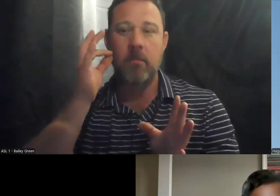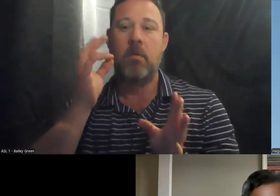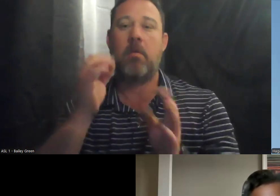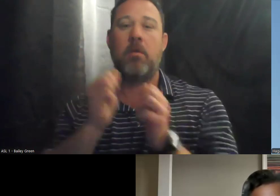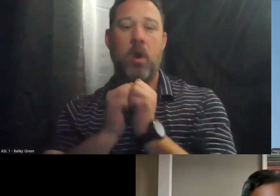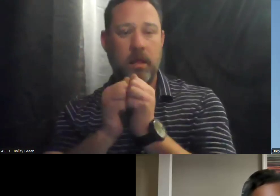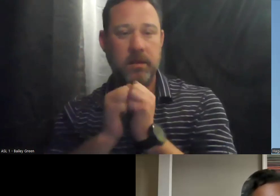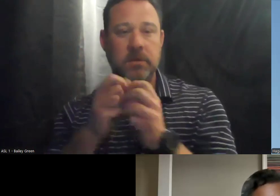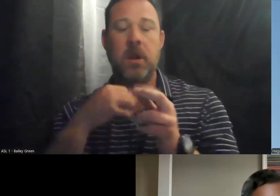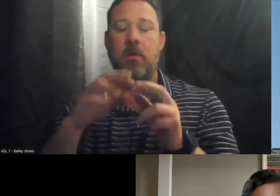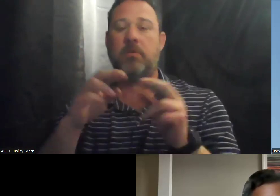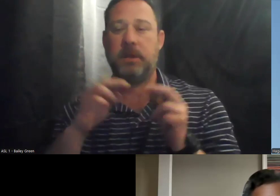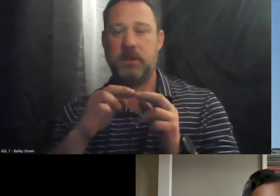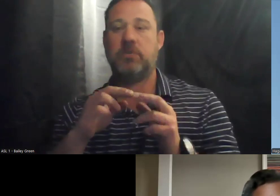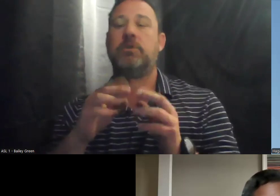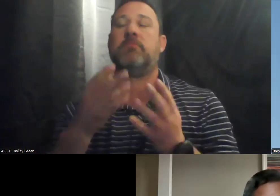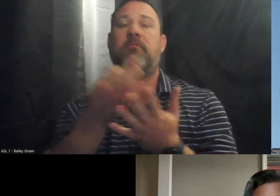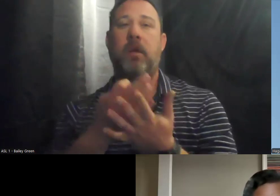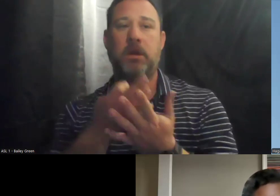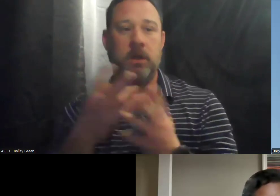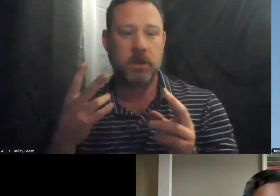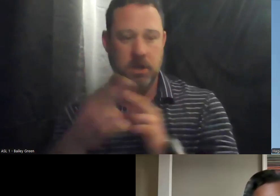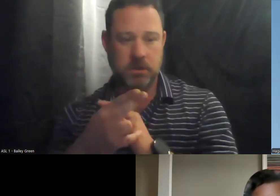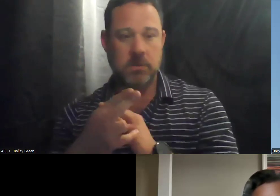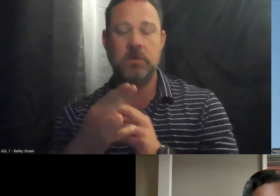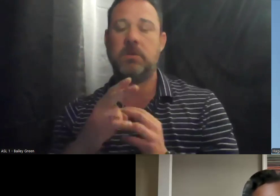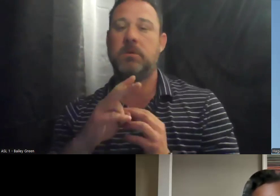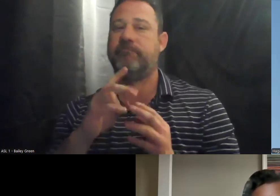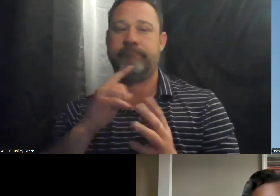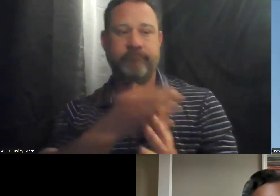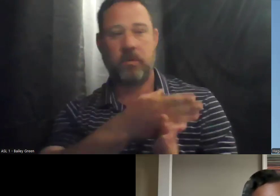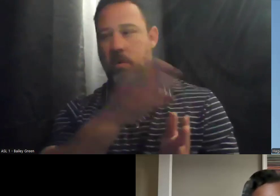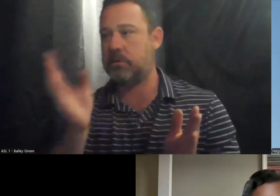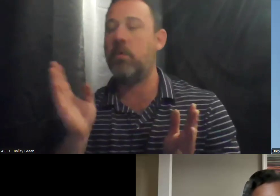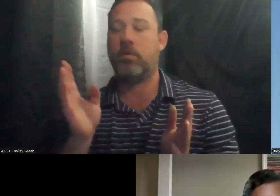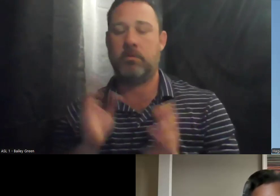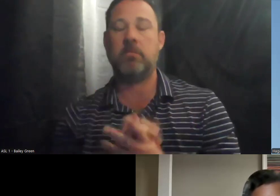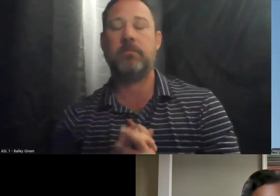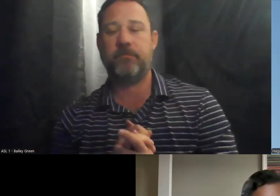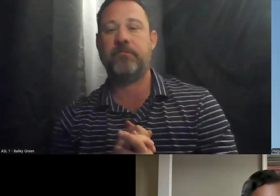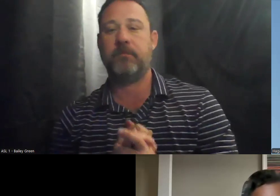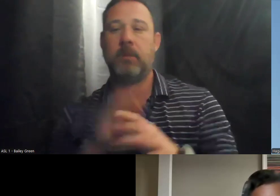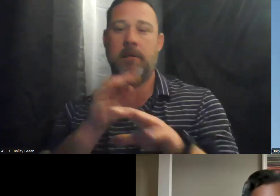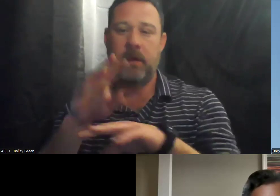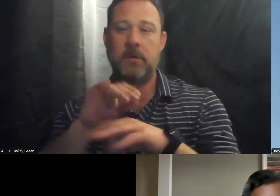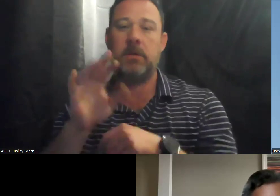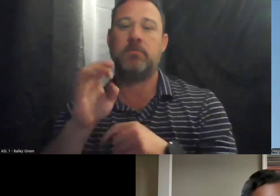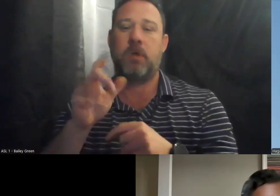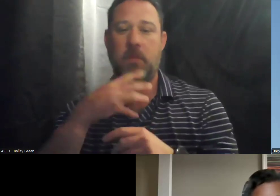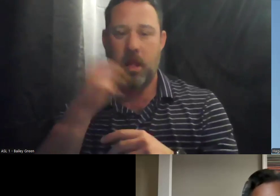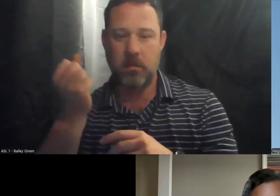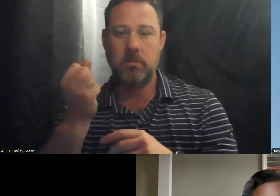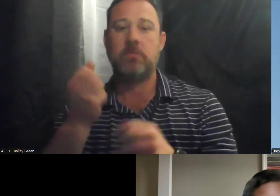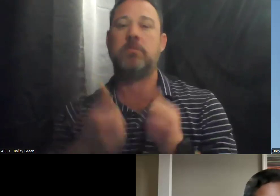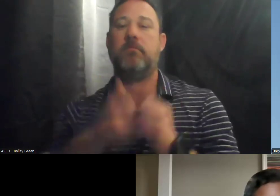coalitions in our regions, funding's cut seriously across the board, funding's cut, affecting the tribal elders, the